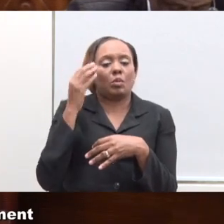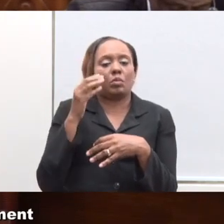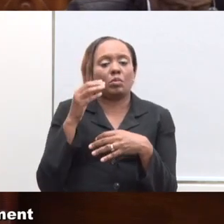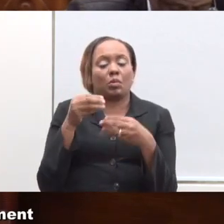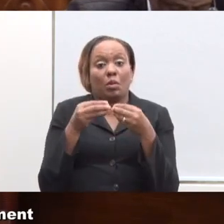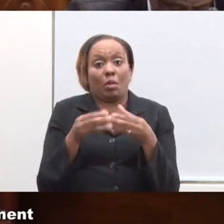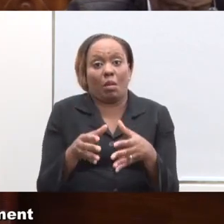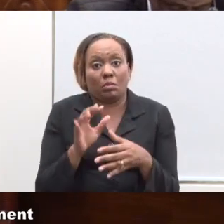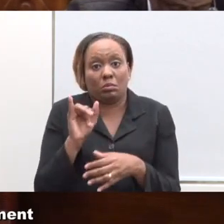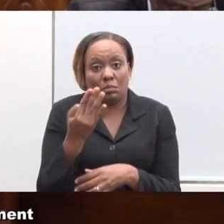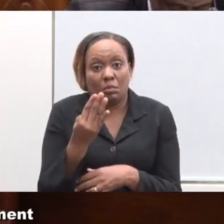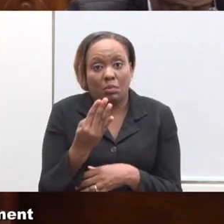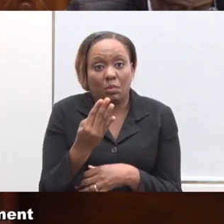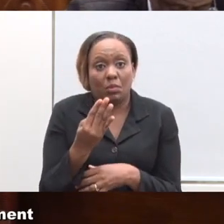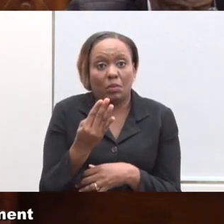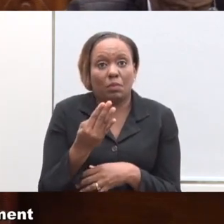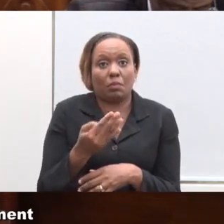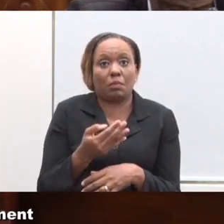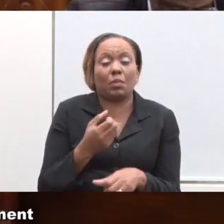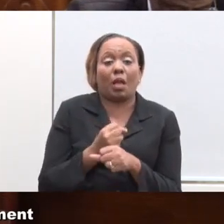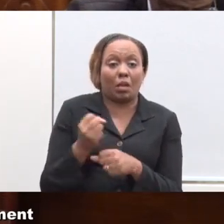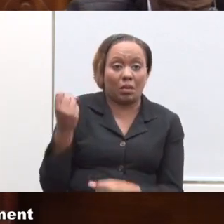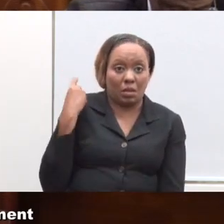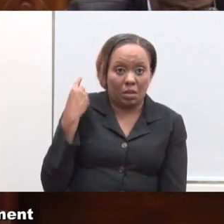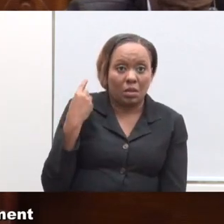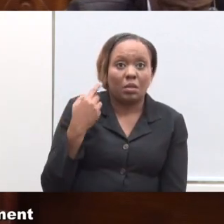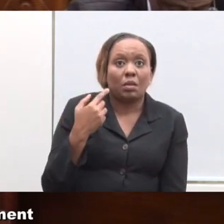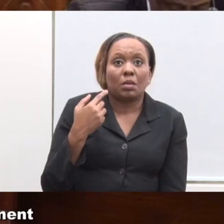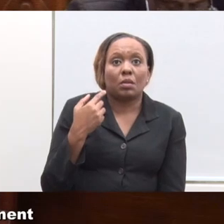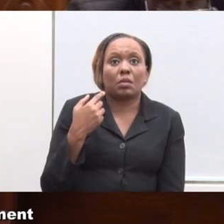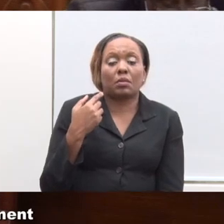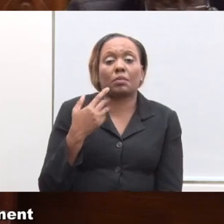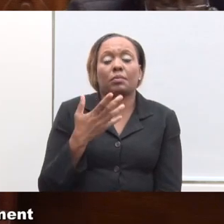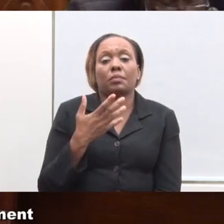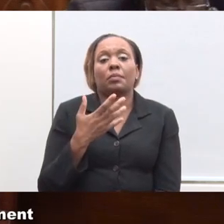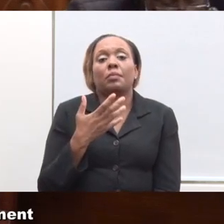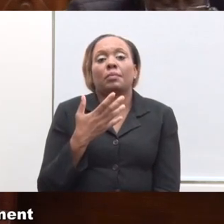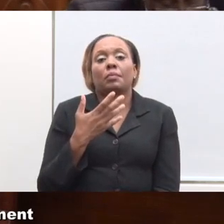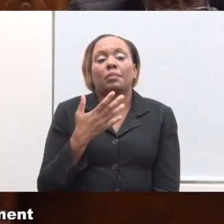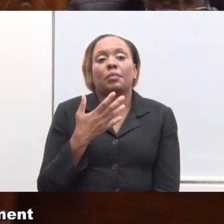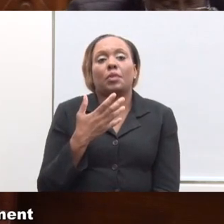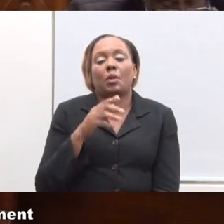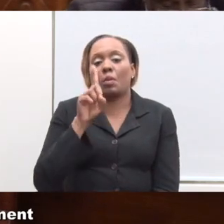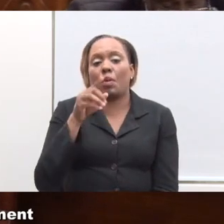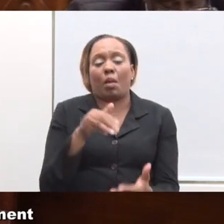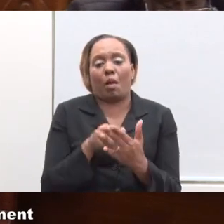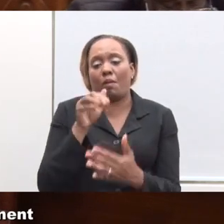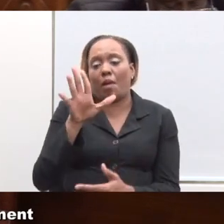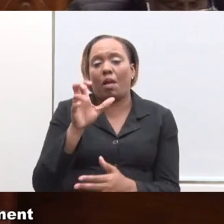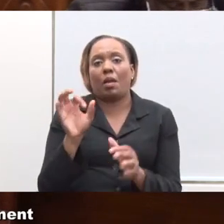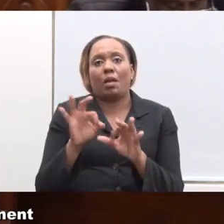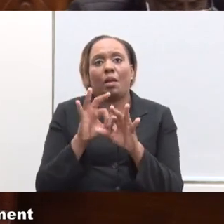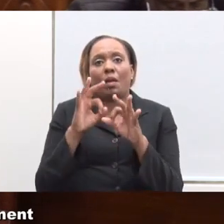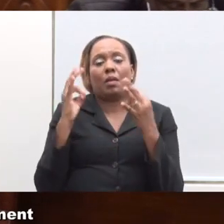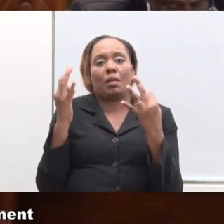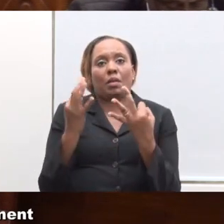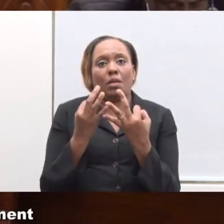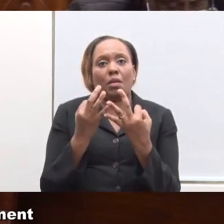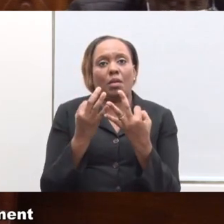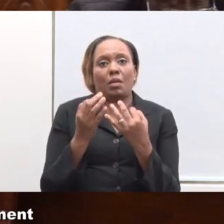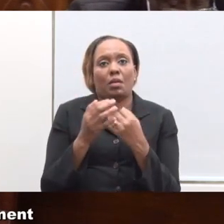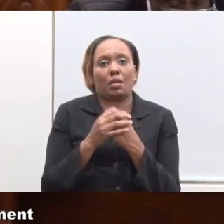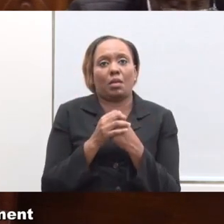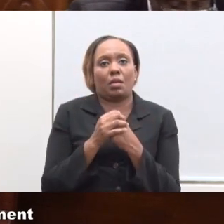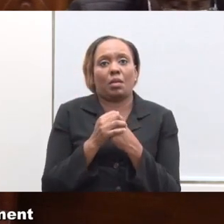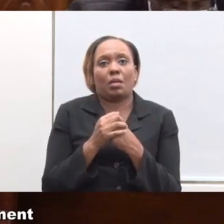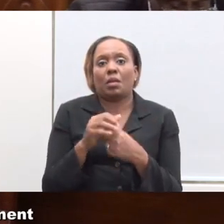service over the course of the last year as we sought to stabilize this country. Mr. Speaker, the amount is not